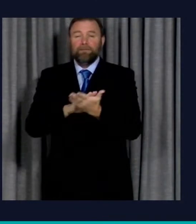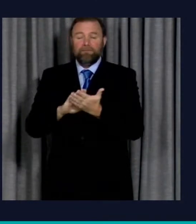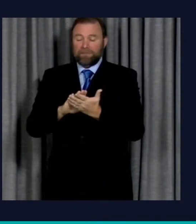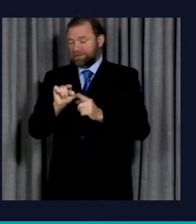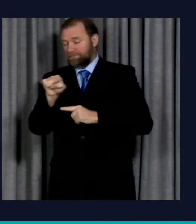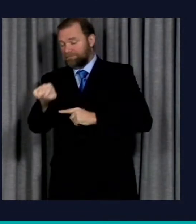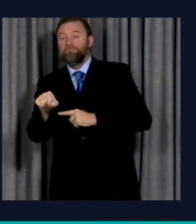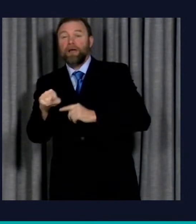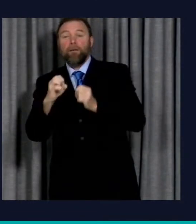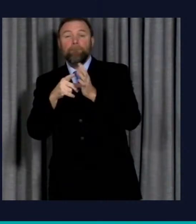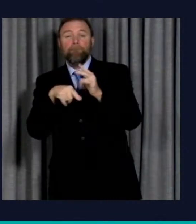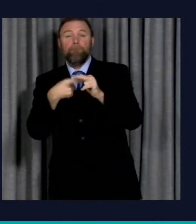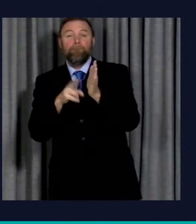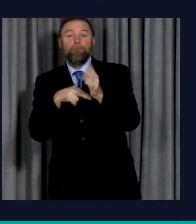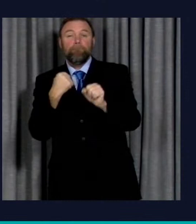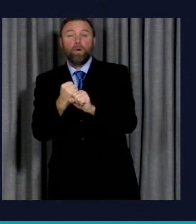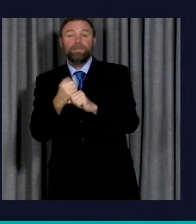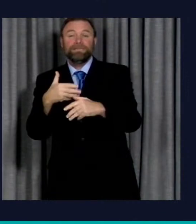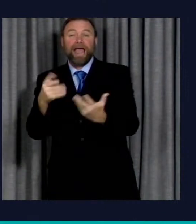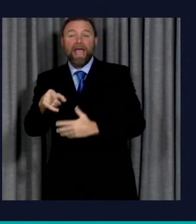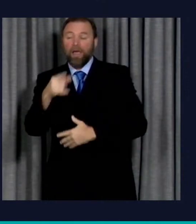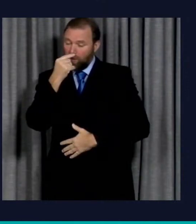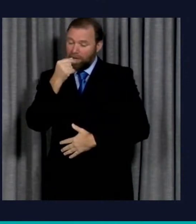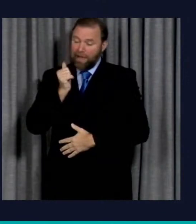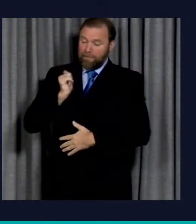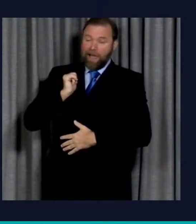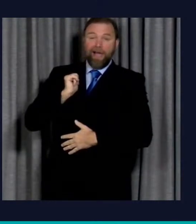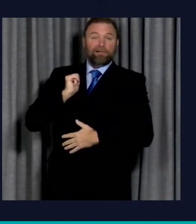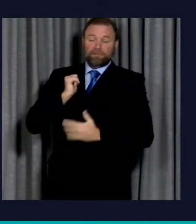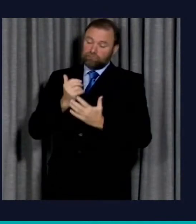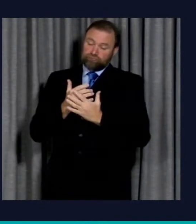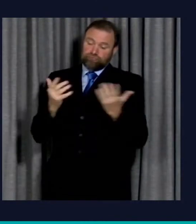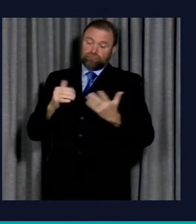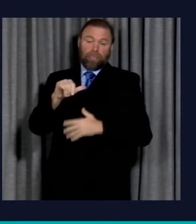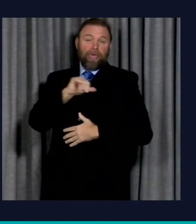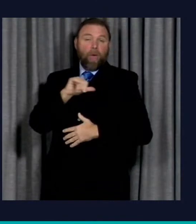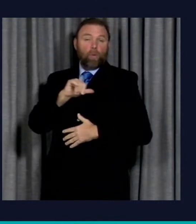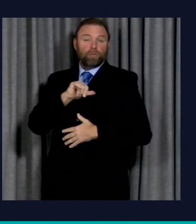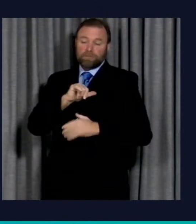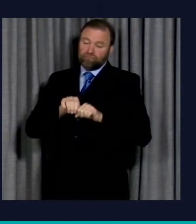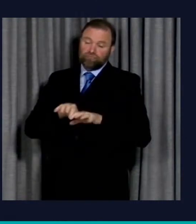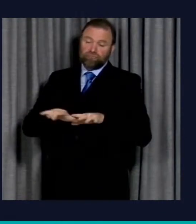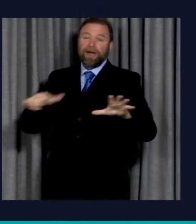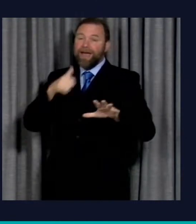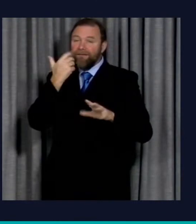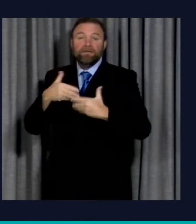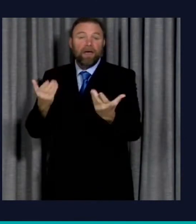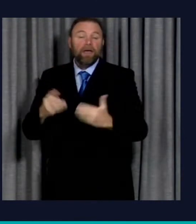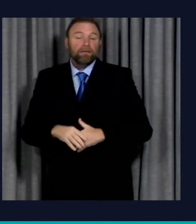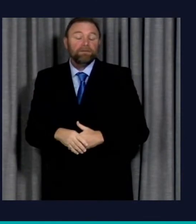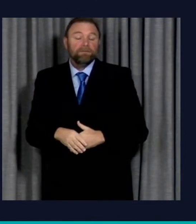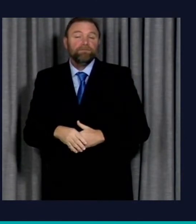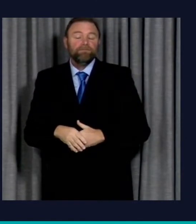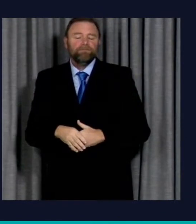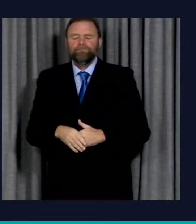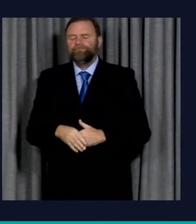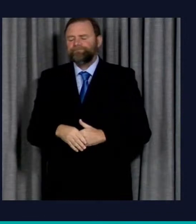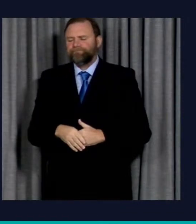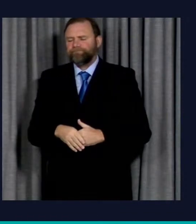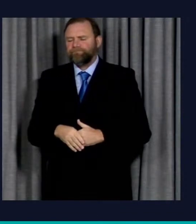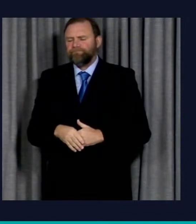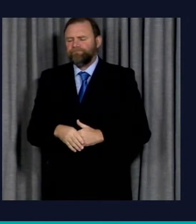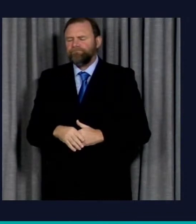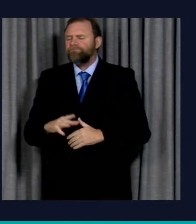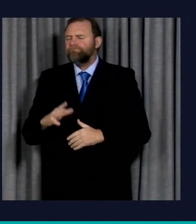see many thousands of new cases across Wales every day. Already we